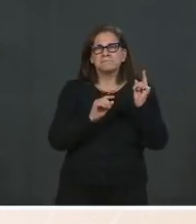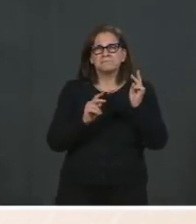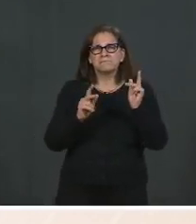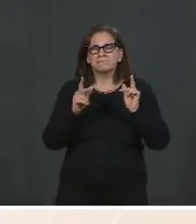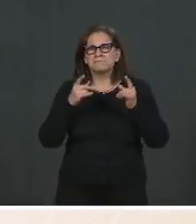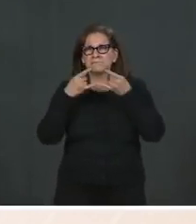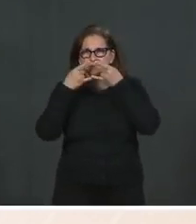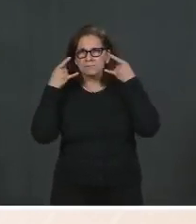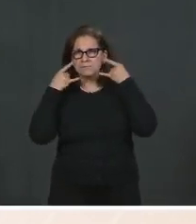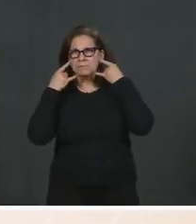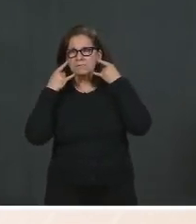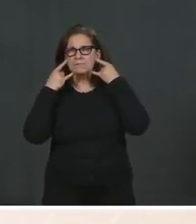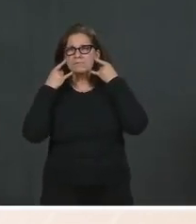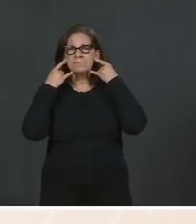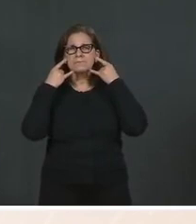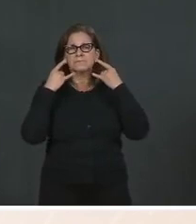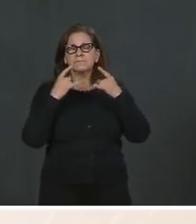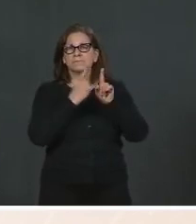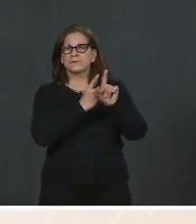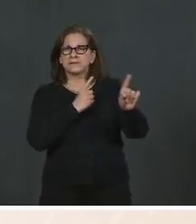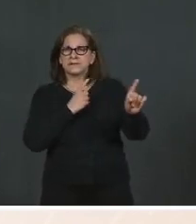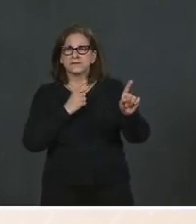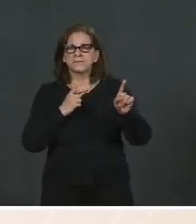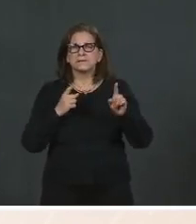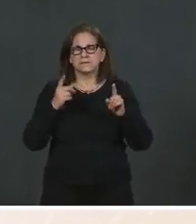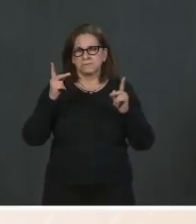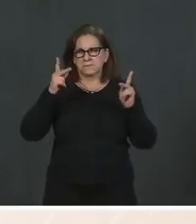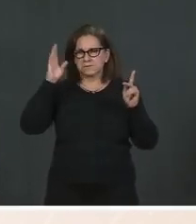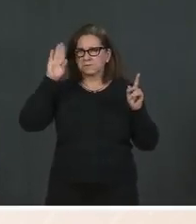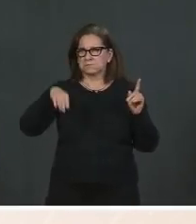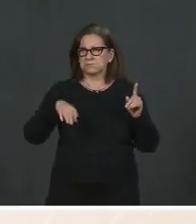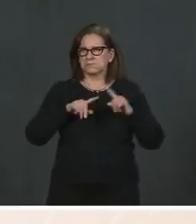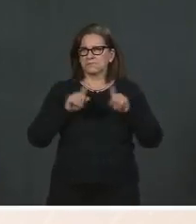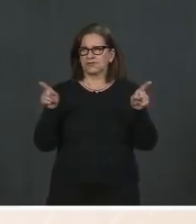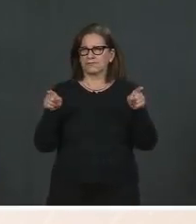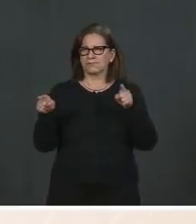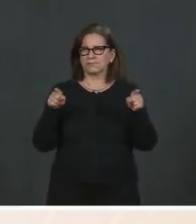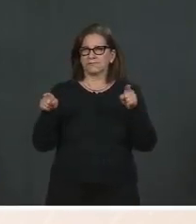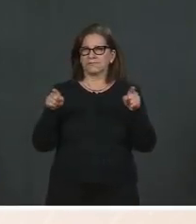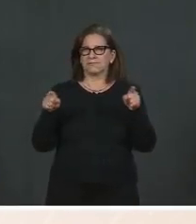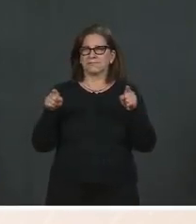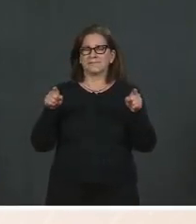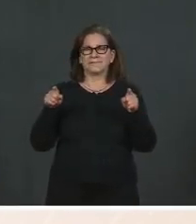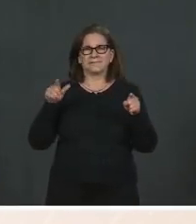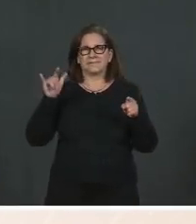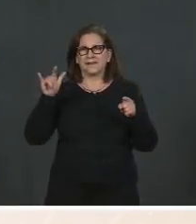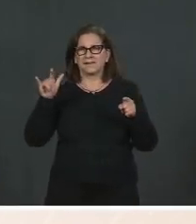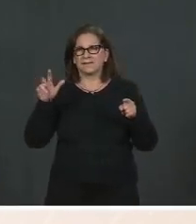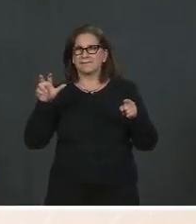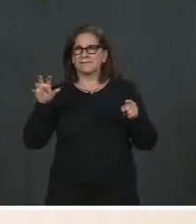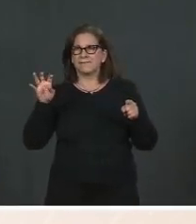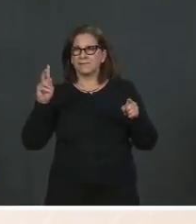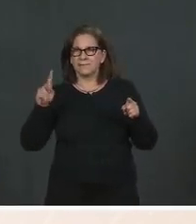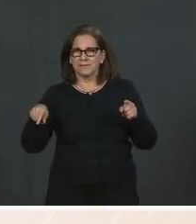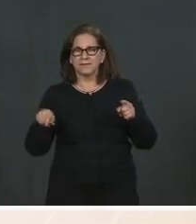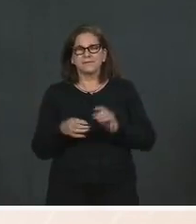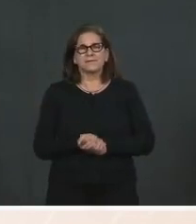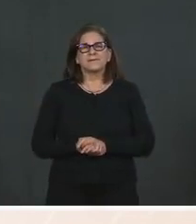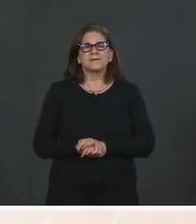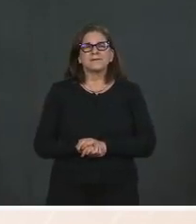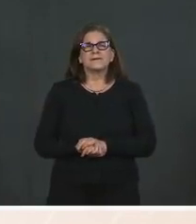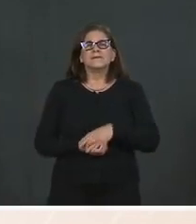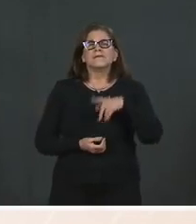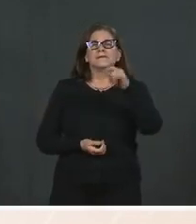difference. Go ahead. Thanks, Jen. Just on clarification on the pay for question. Sure. When you said that it would be paid dollar